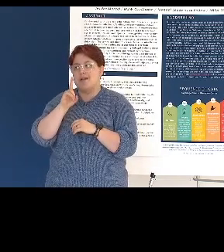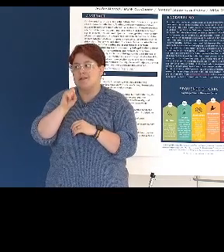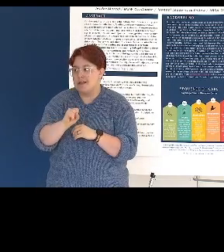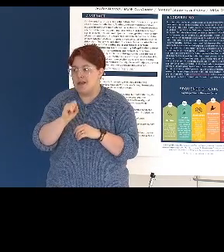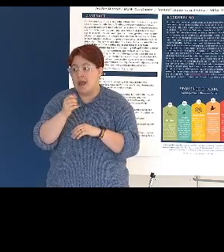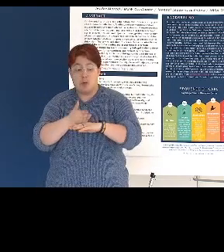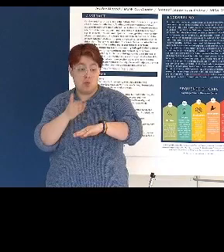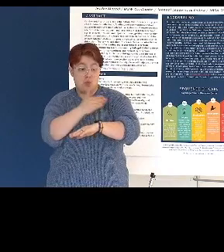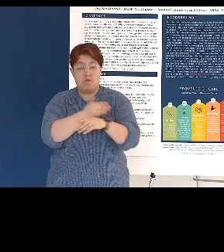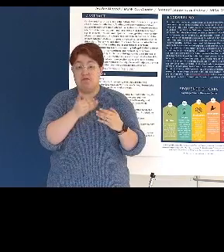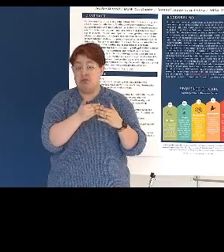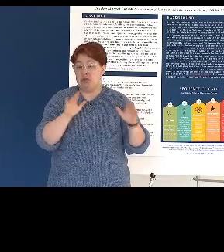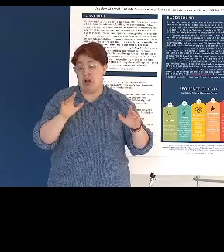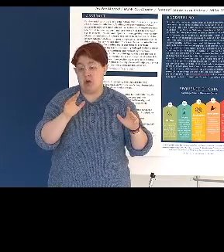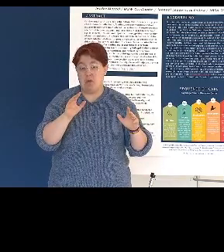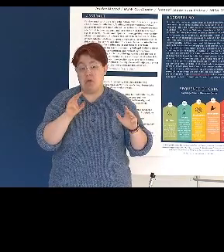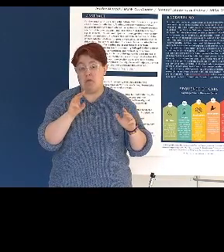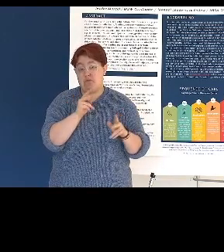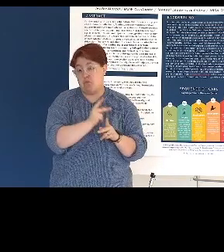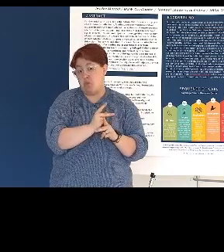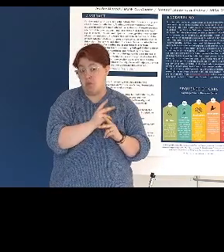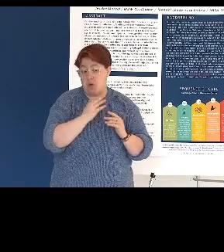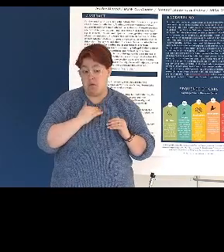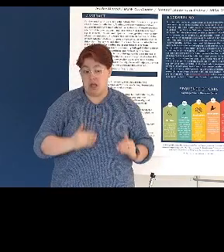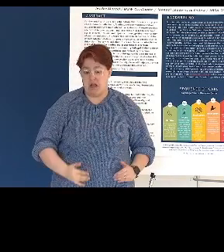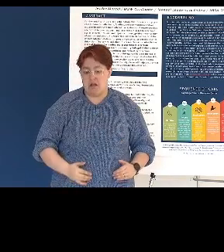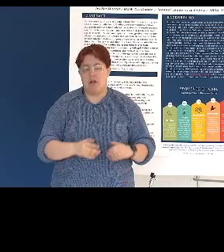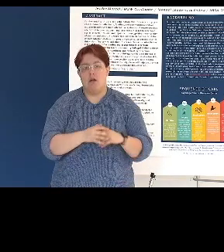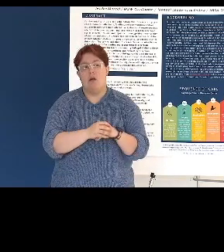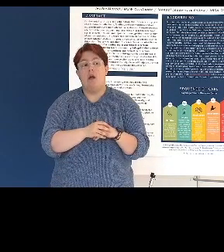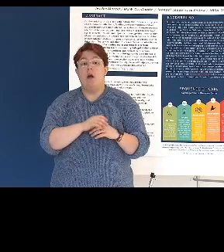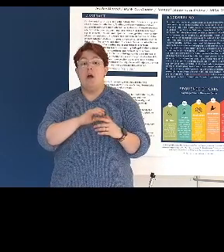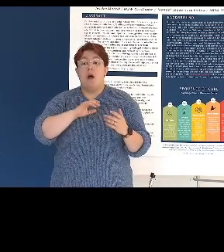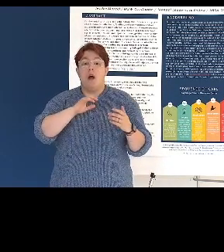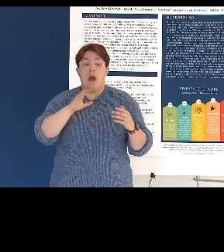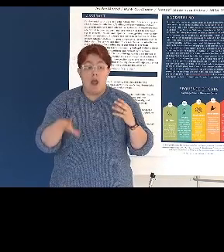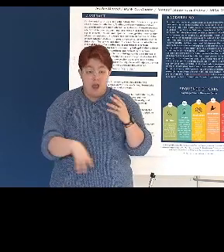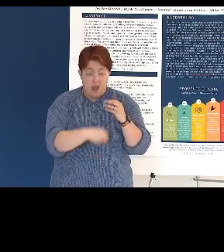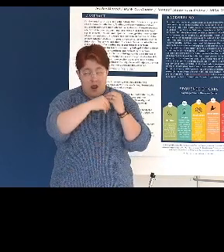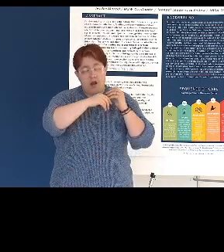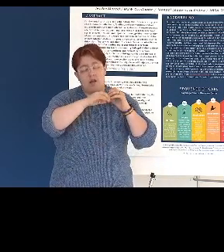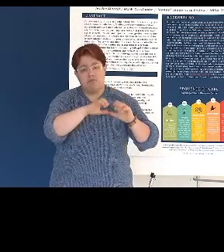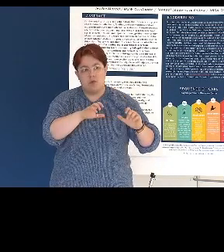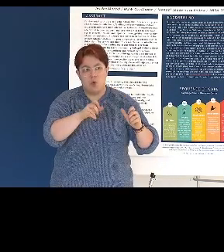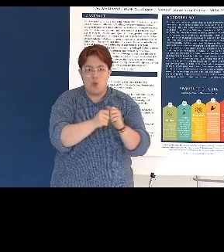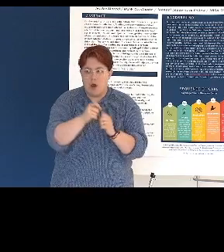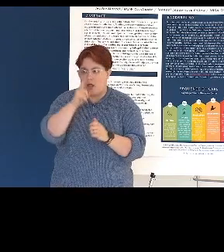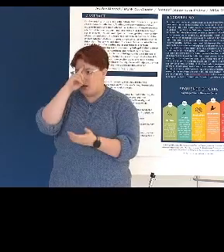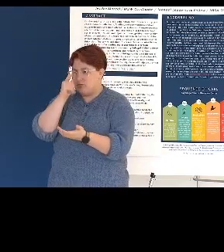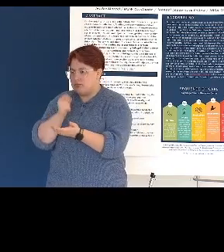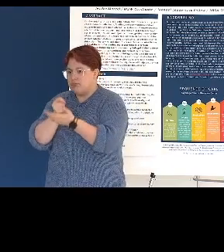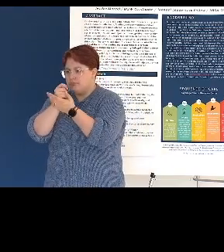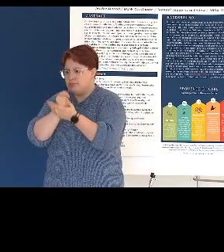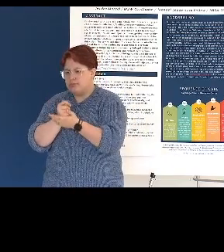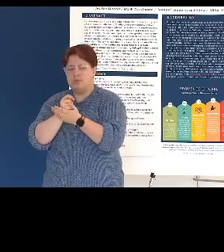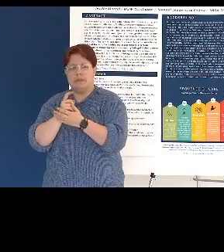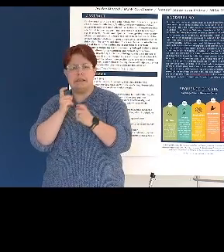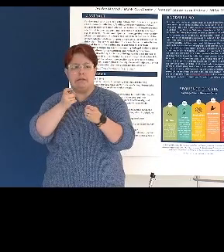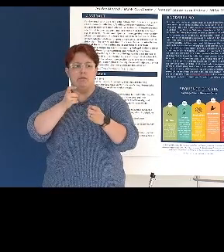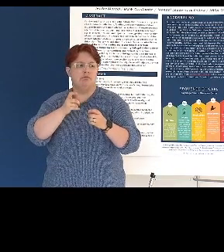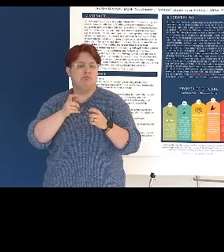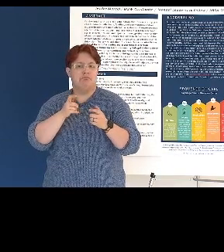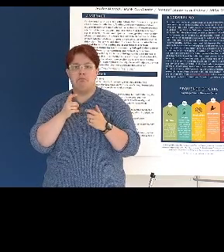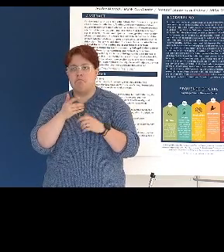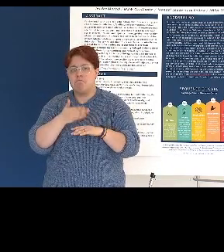well-being. In fact, augmenting physical activity with psychotherapy provides greater benefit to consumers compared to